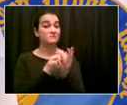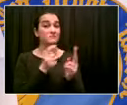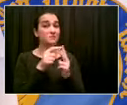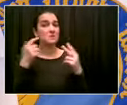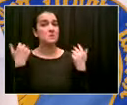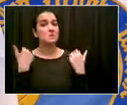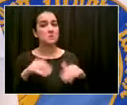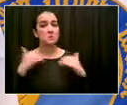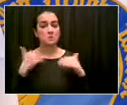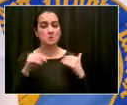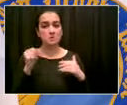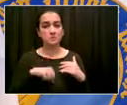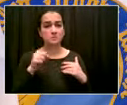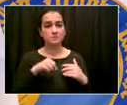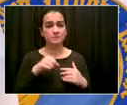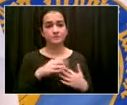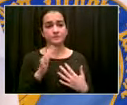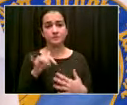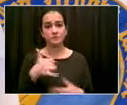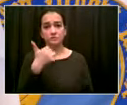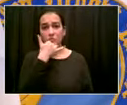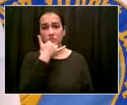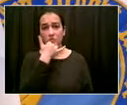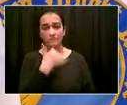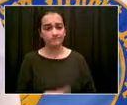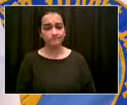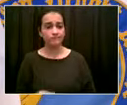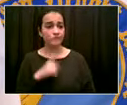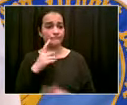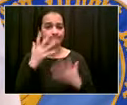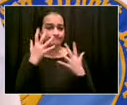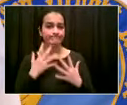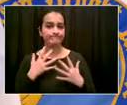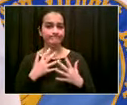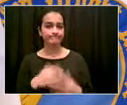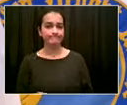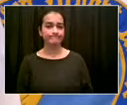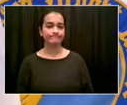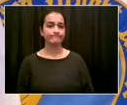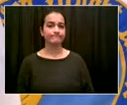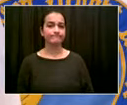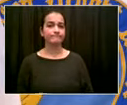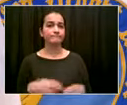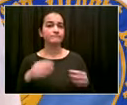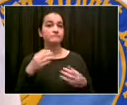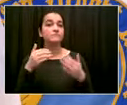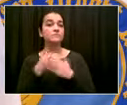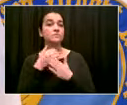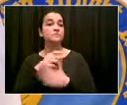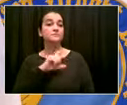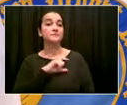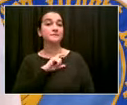department. We had a new discovery law signed into place in May 3rd, 2020.